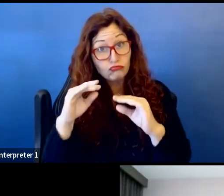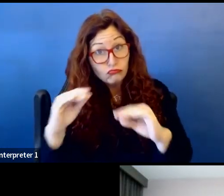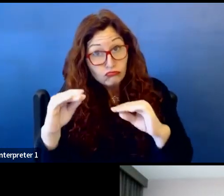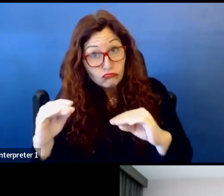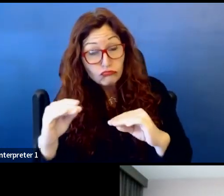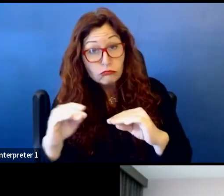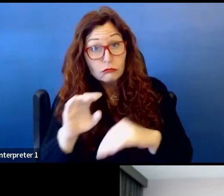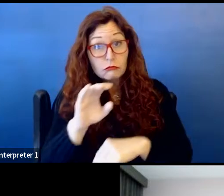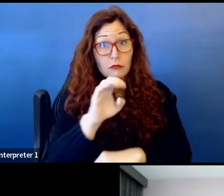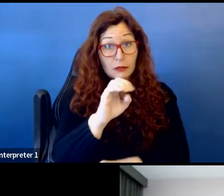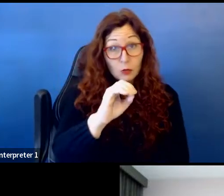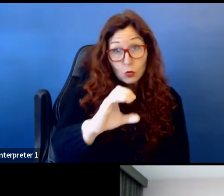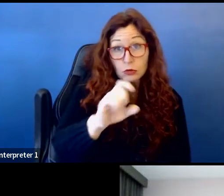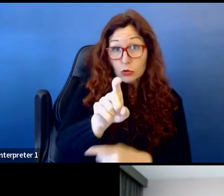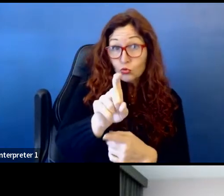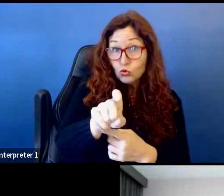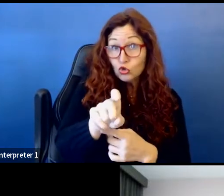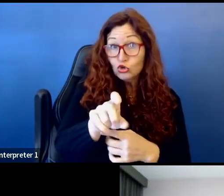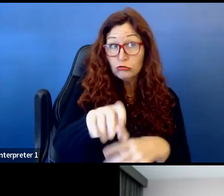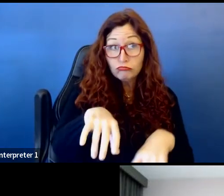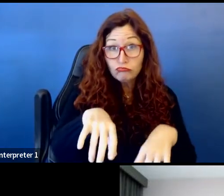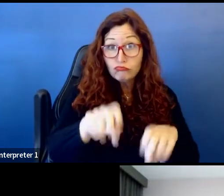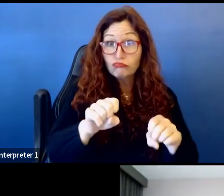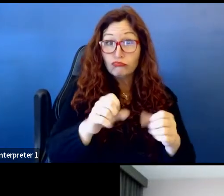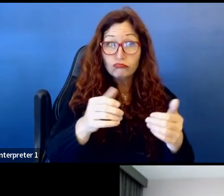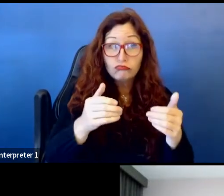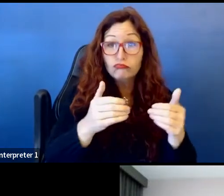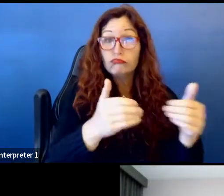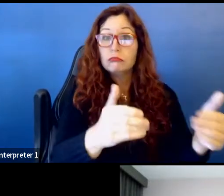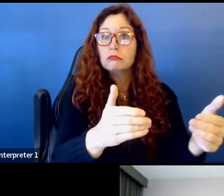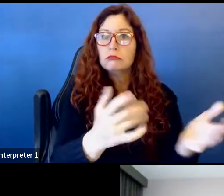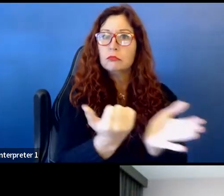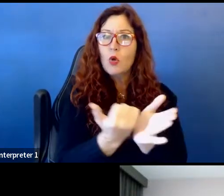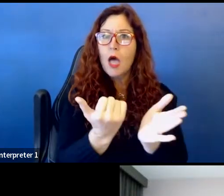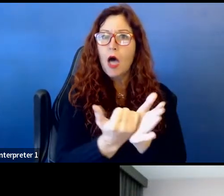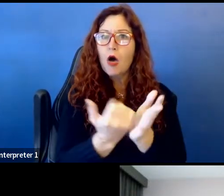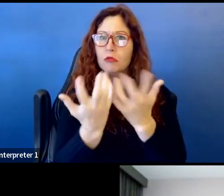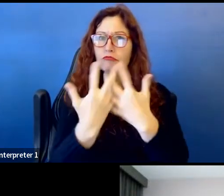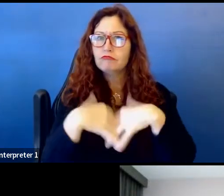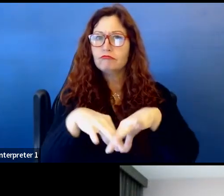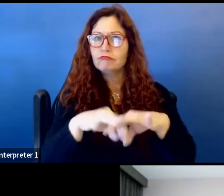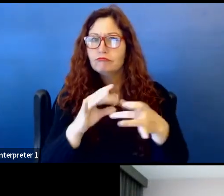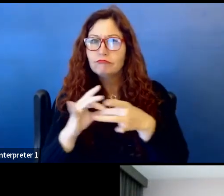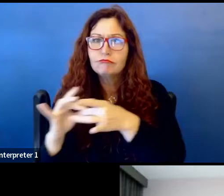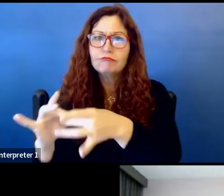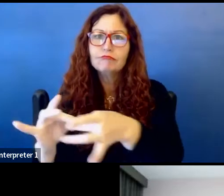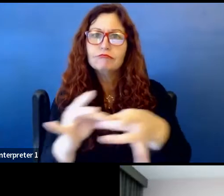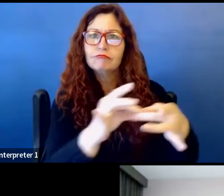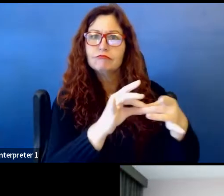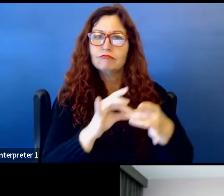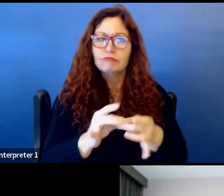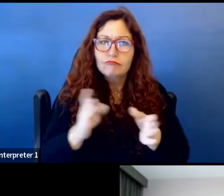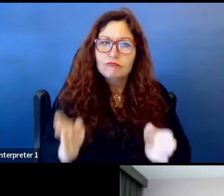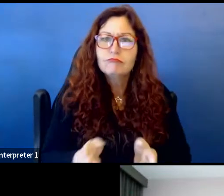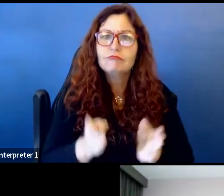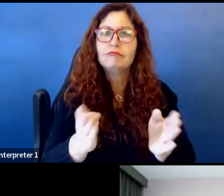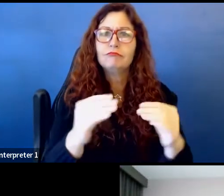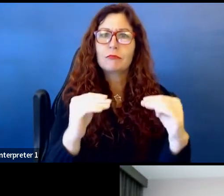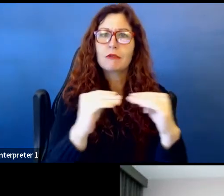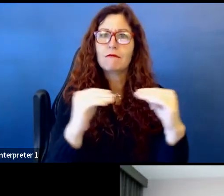undertake that would be helpful to furthering our common goals of promoting fair workplaces in the construction